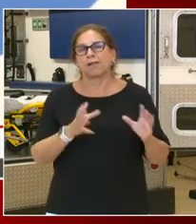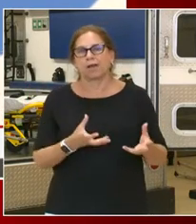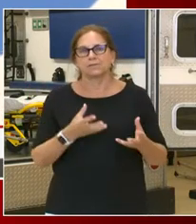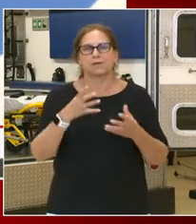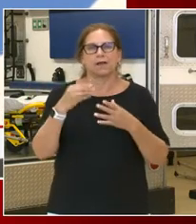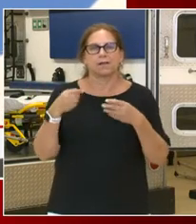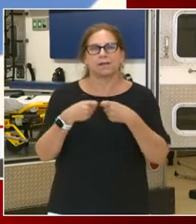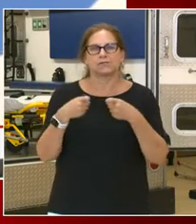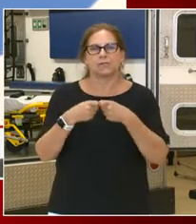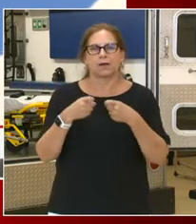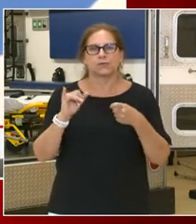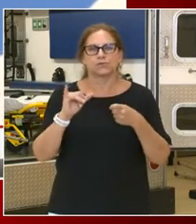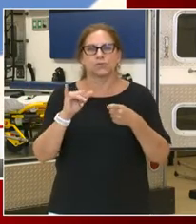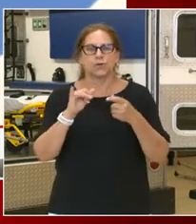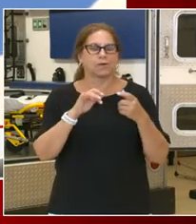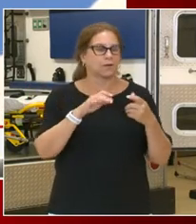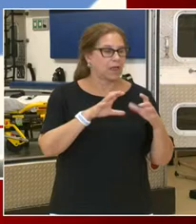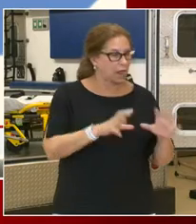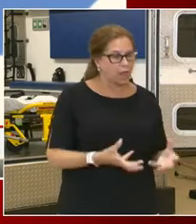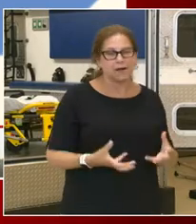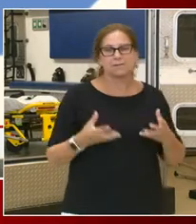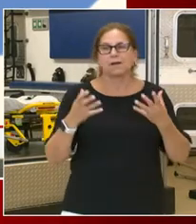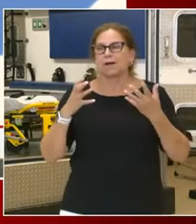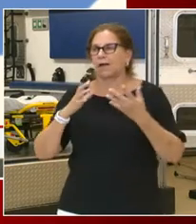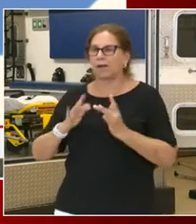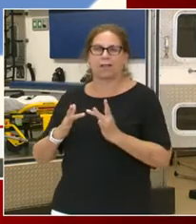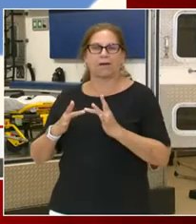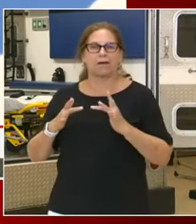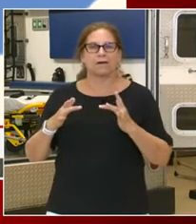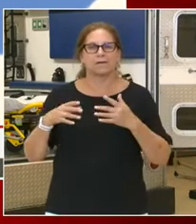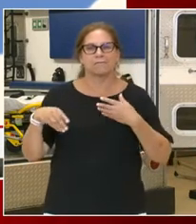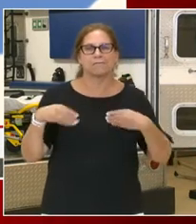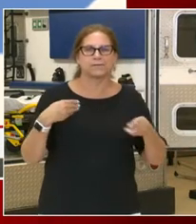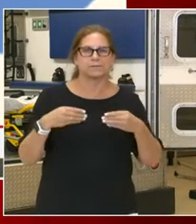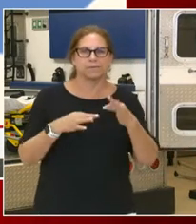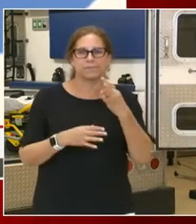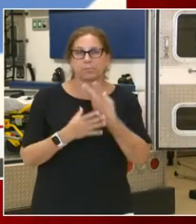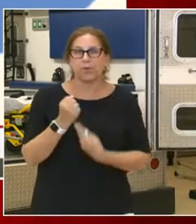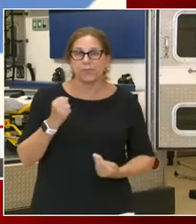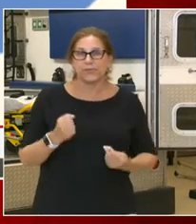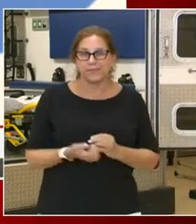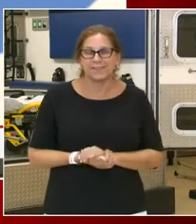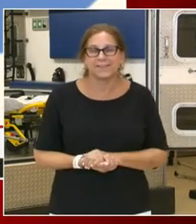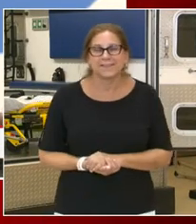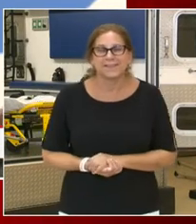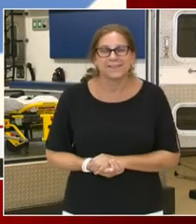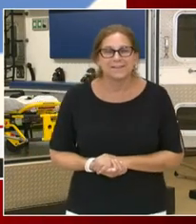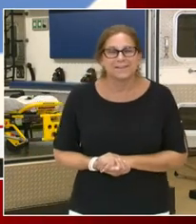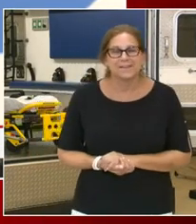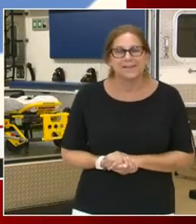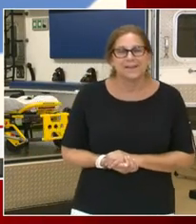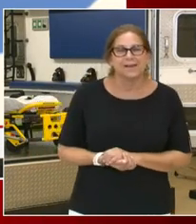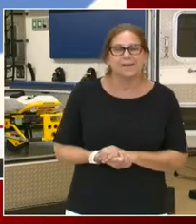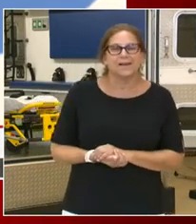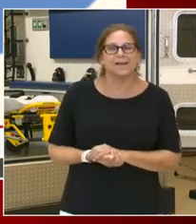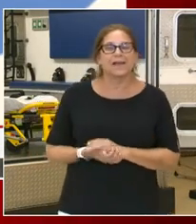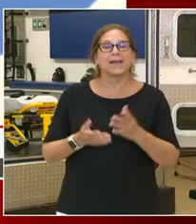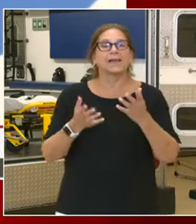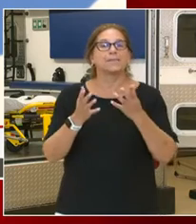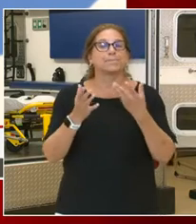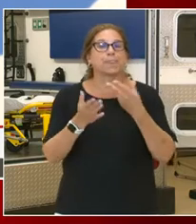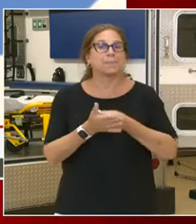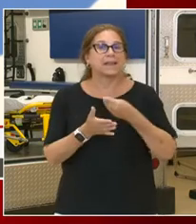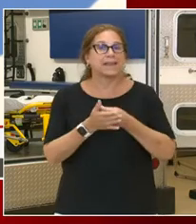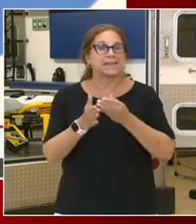them from a learning perspective. And then finally, you heard about the financial incentives. In addition to what we talked about,